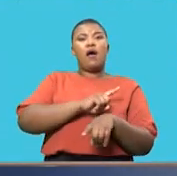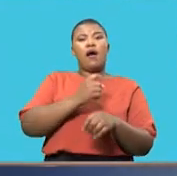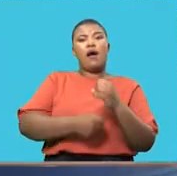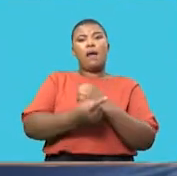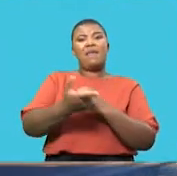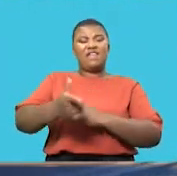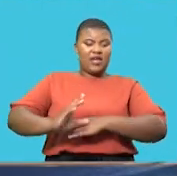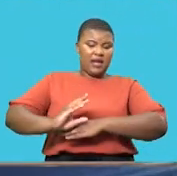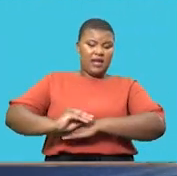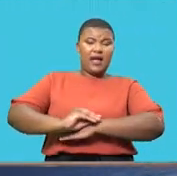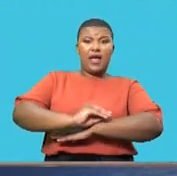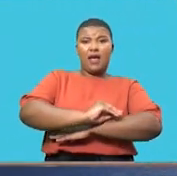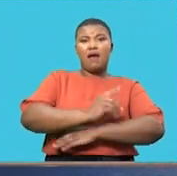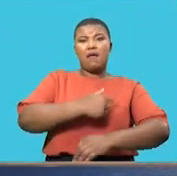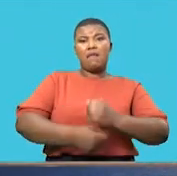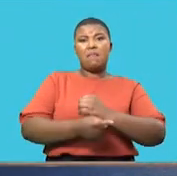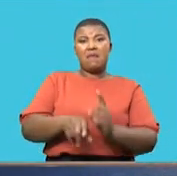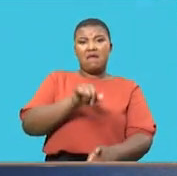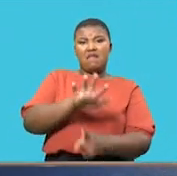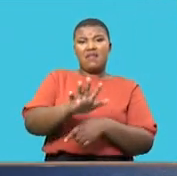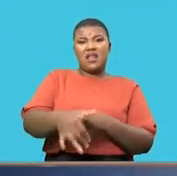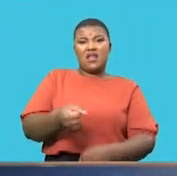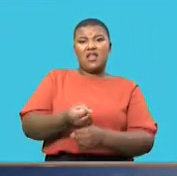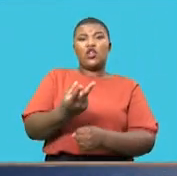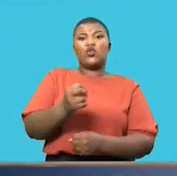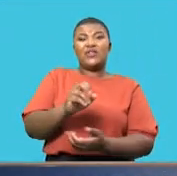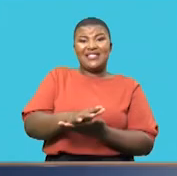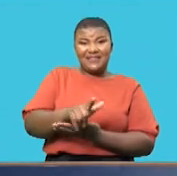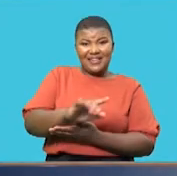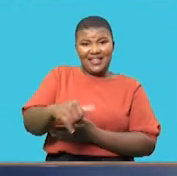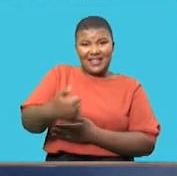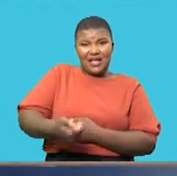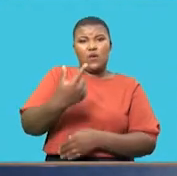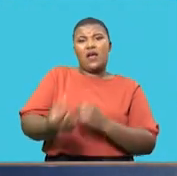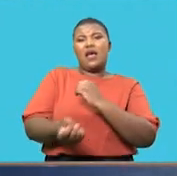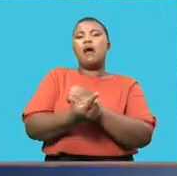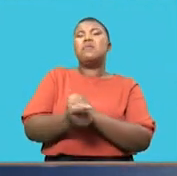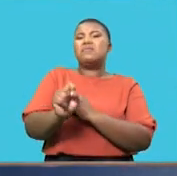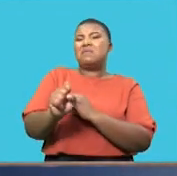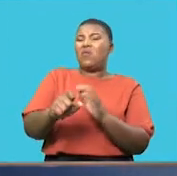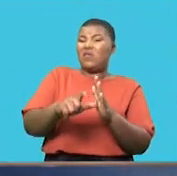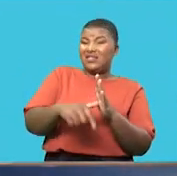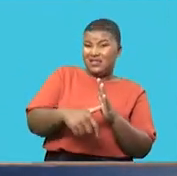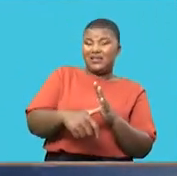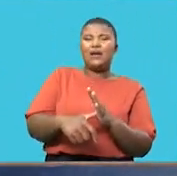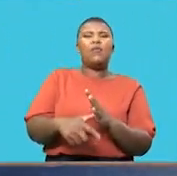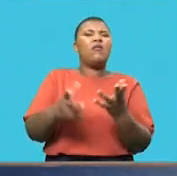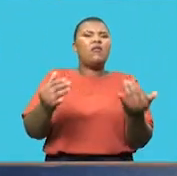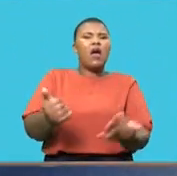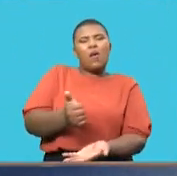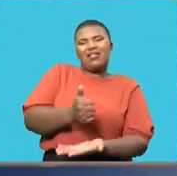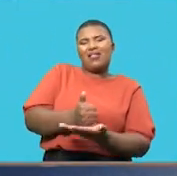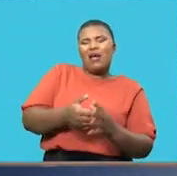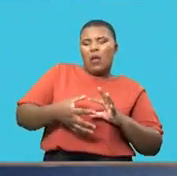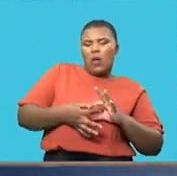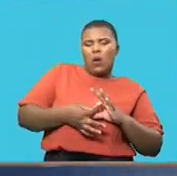ngonyaka ka-2017 esavele samkhubaza kangakwazi ngisho nokuhamba waphoqeleka ukuba ibe umuntu ohlale